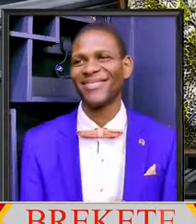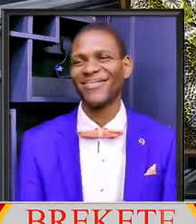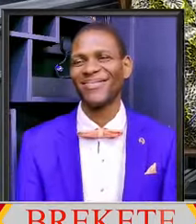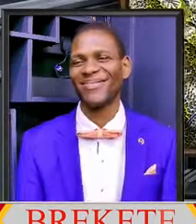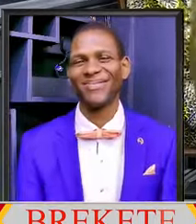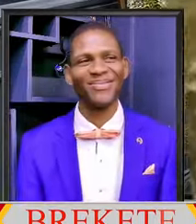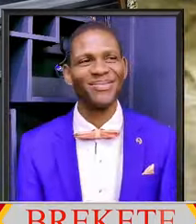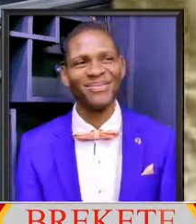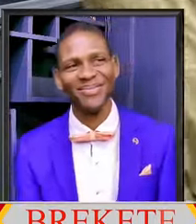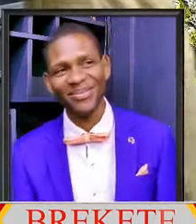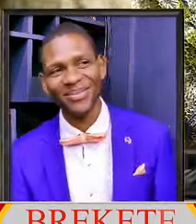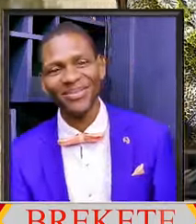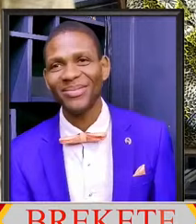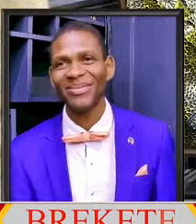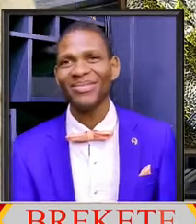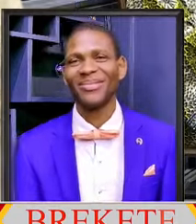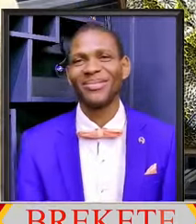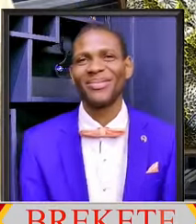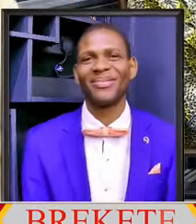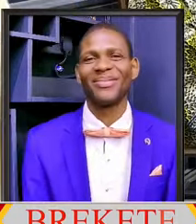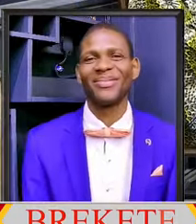Wait, ma. Oh, yeah, come.